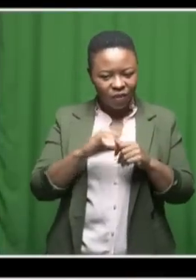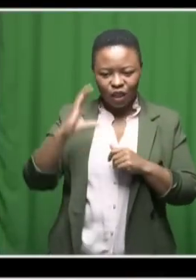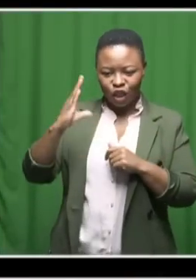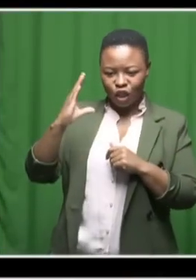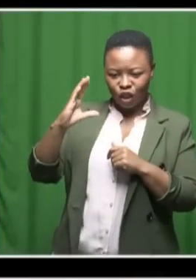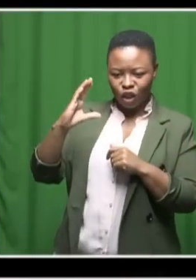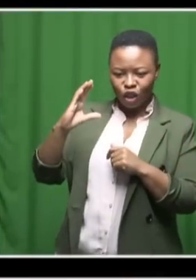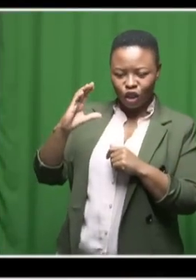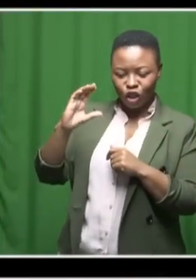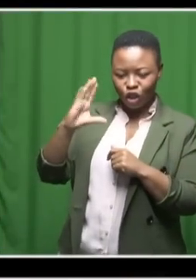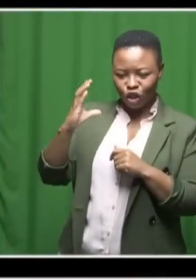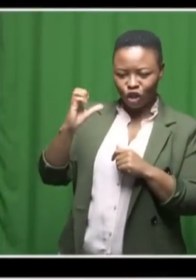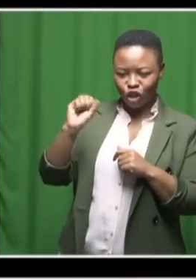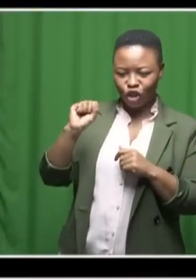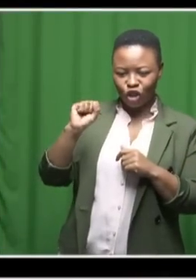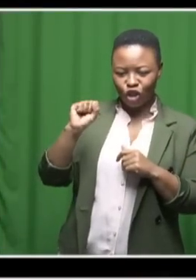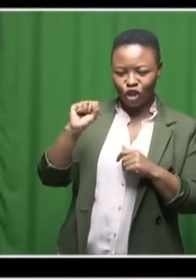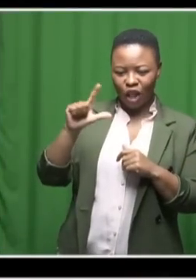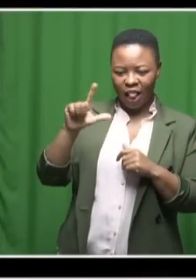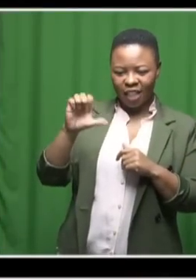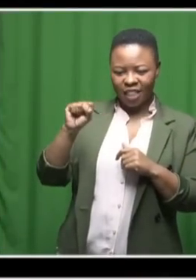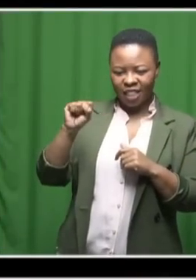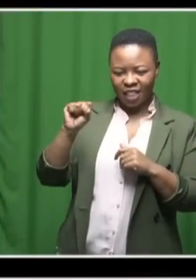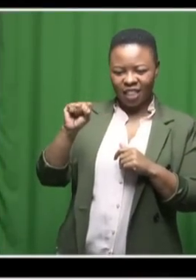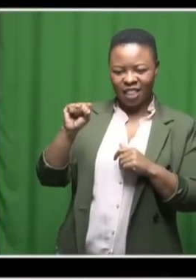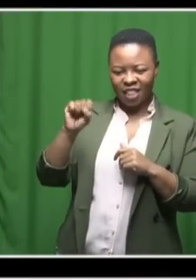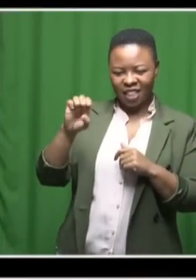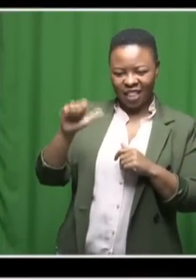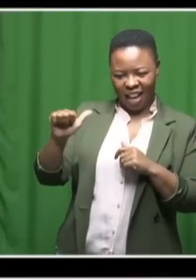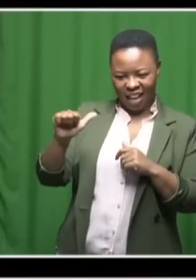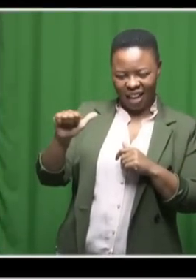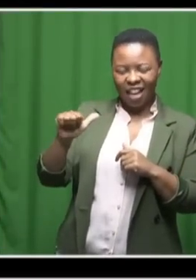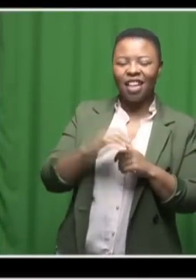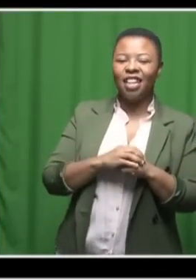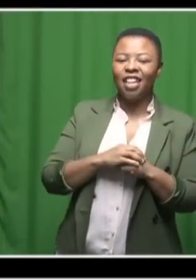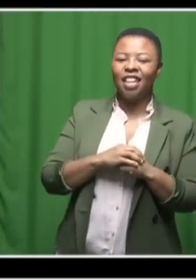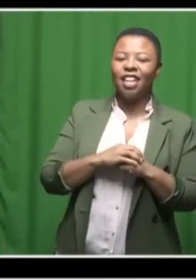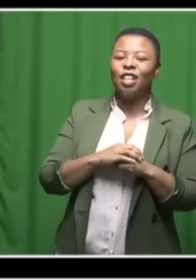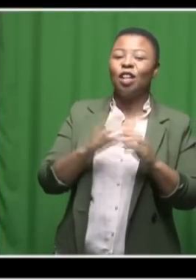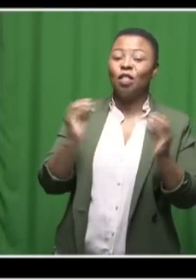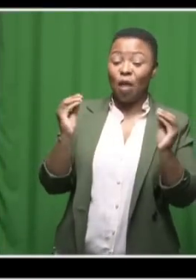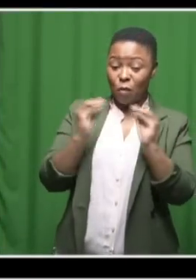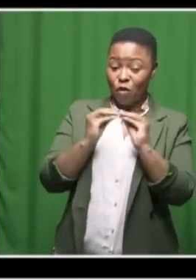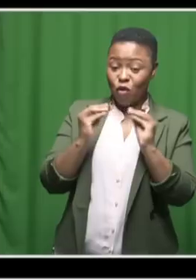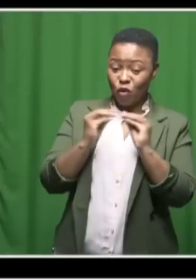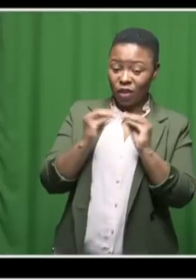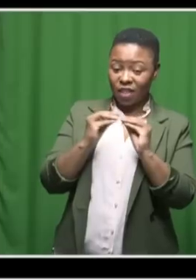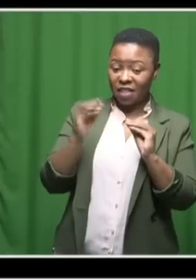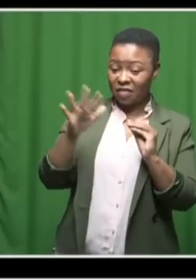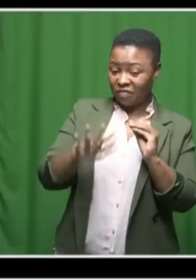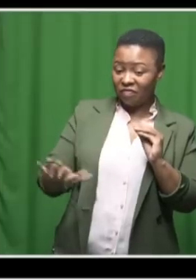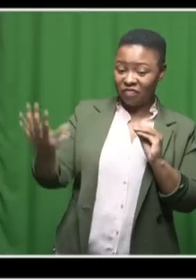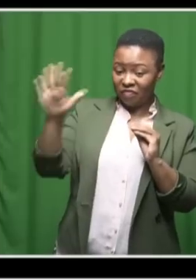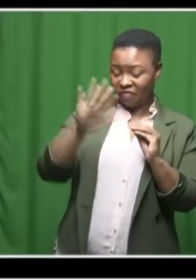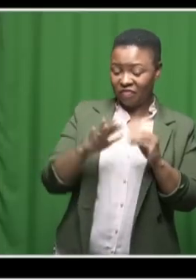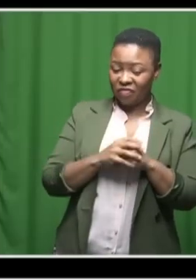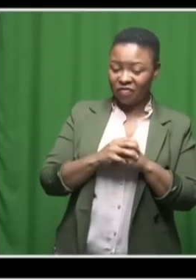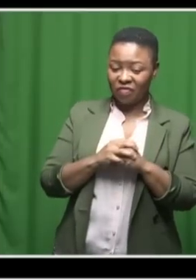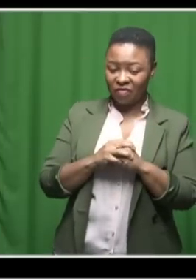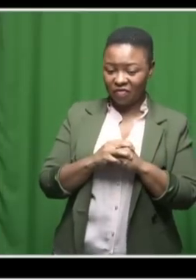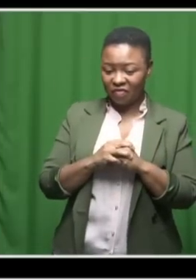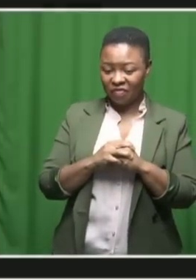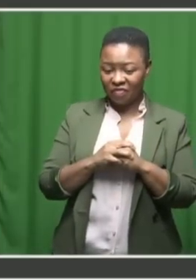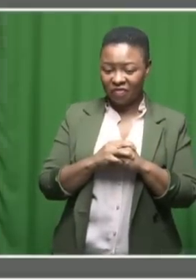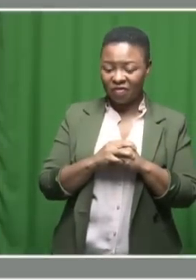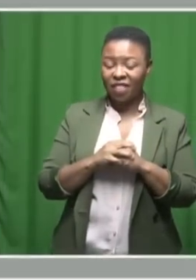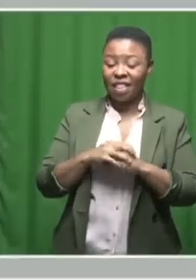one. Hashtag Chelsea. The Blues from Stamford Bridge. Now, they sacked Graham Potter,